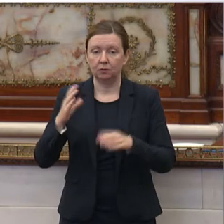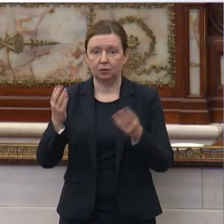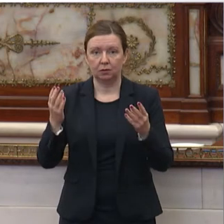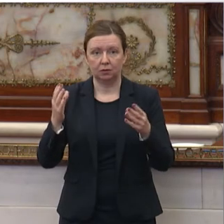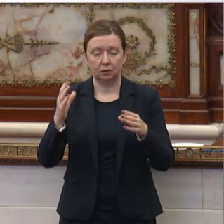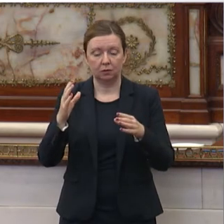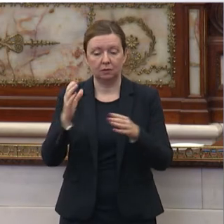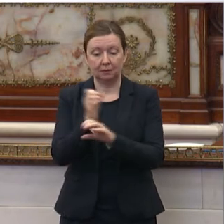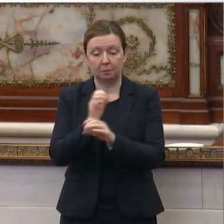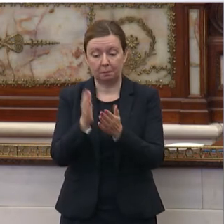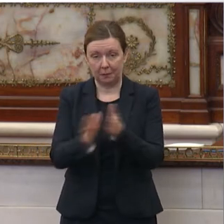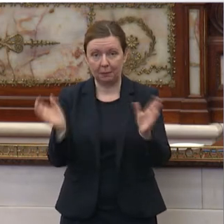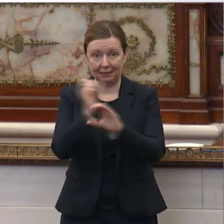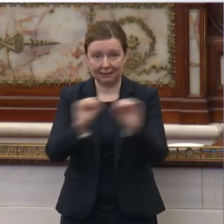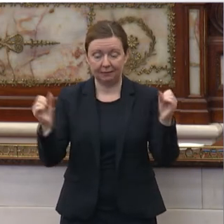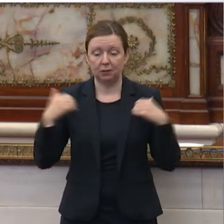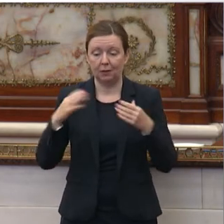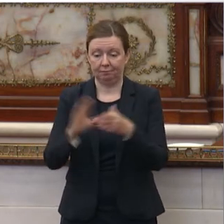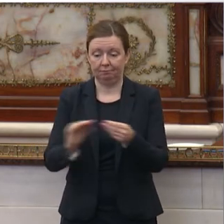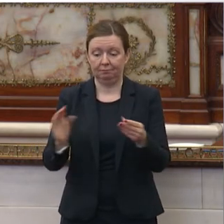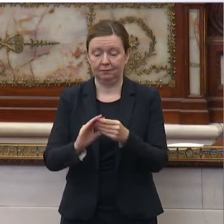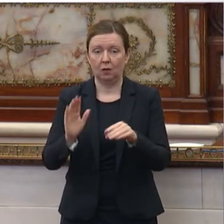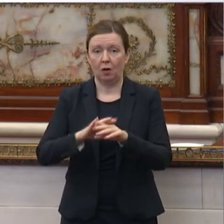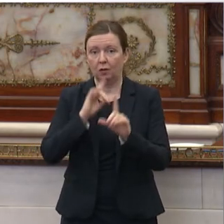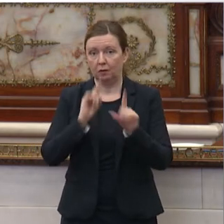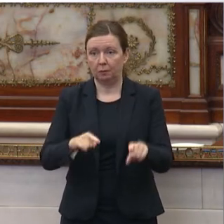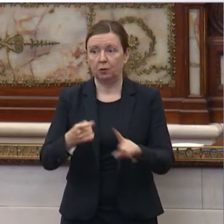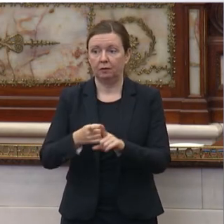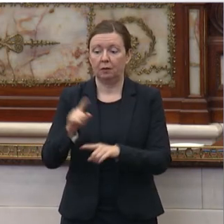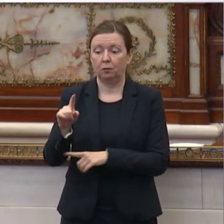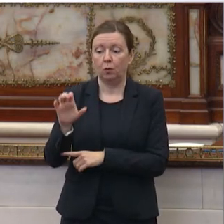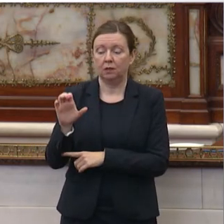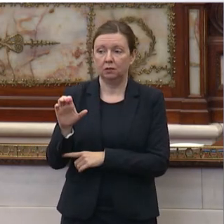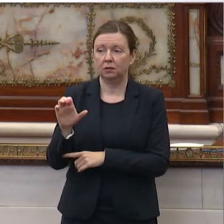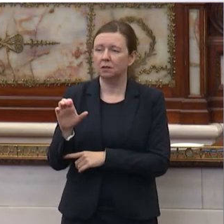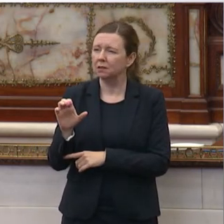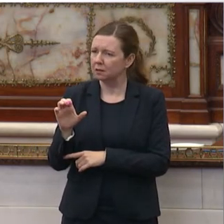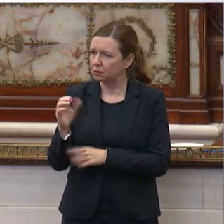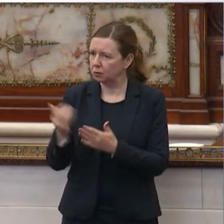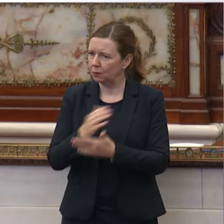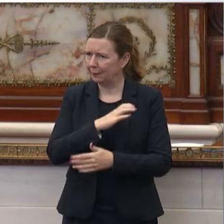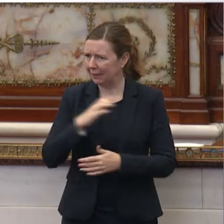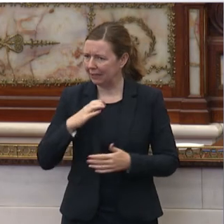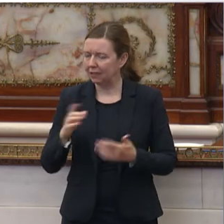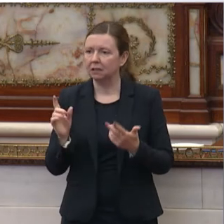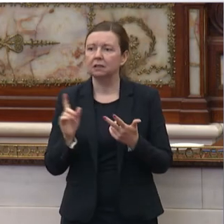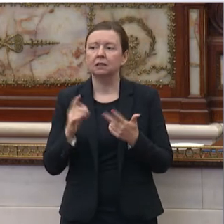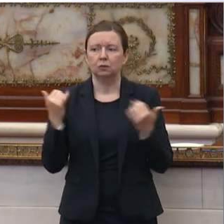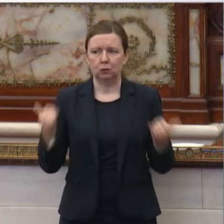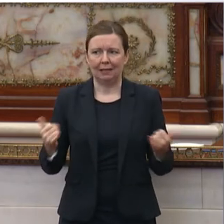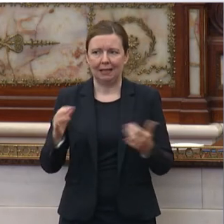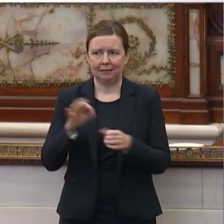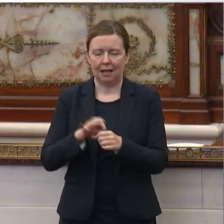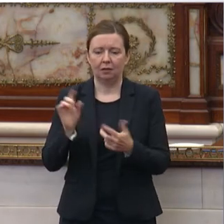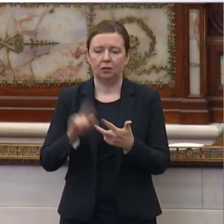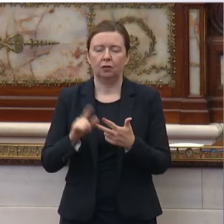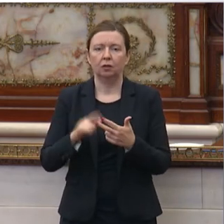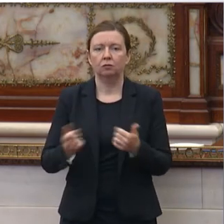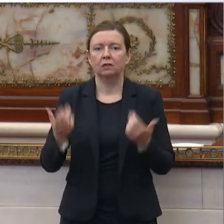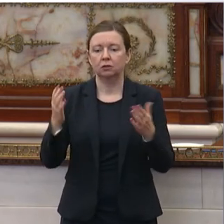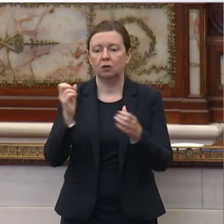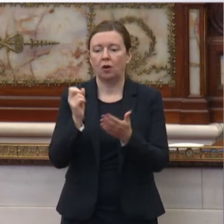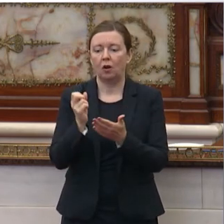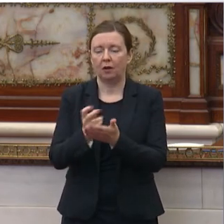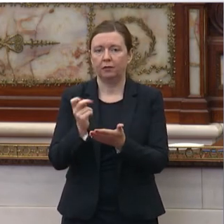hold public hearings on the interim report issued by the 100 Shooting Review Committee. Today's calendar. And a resolution authorizing